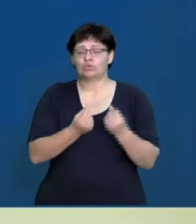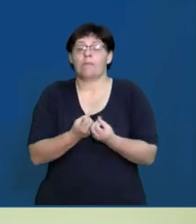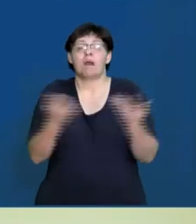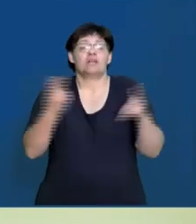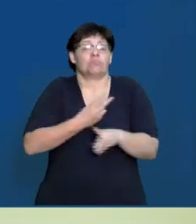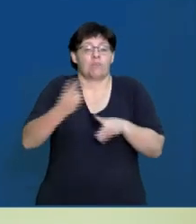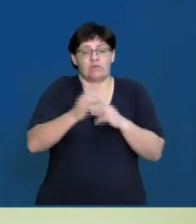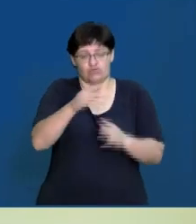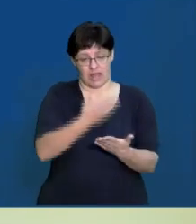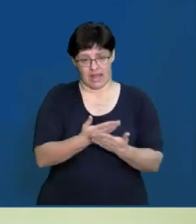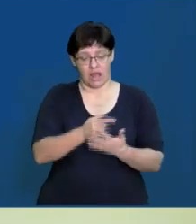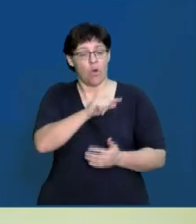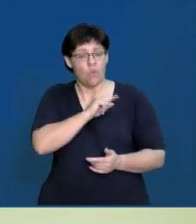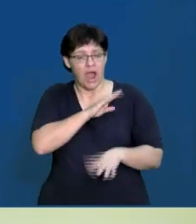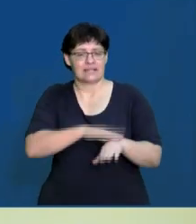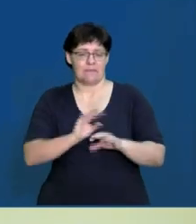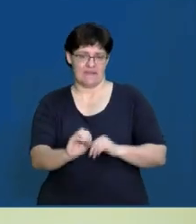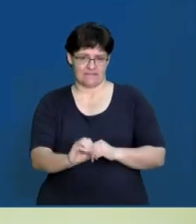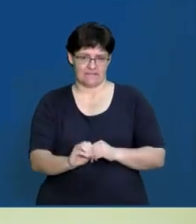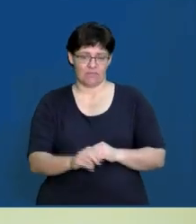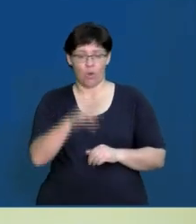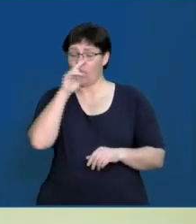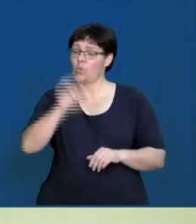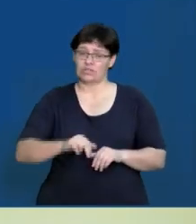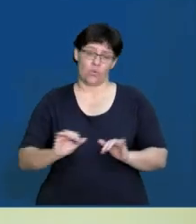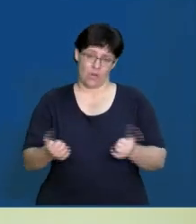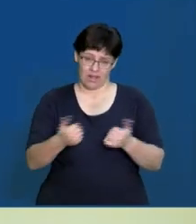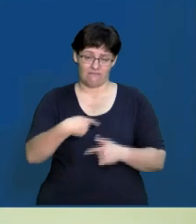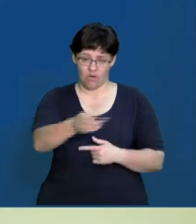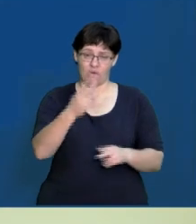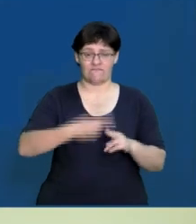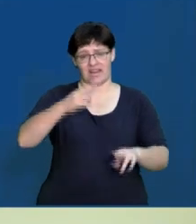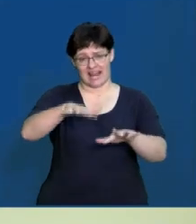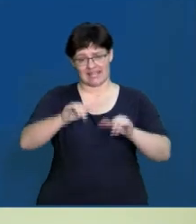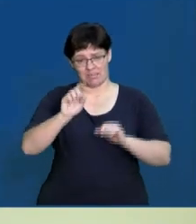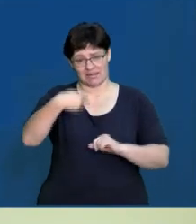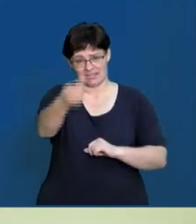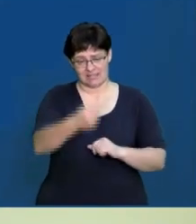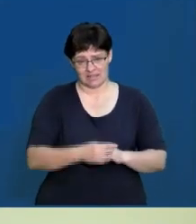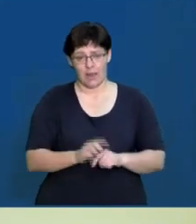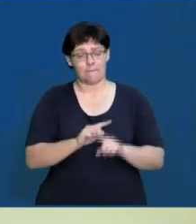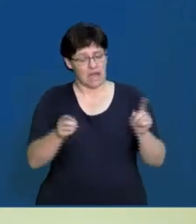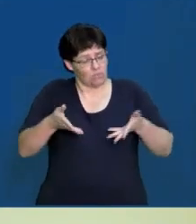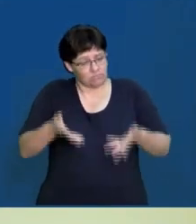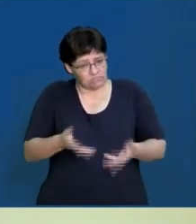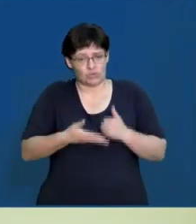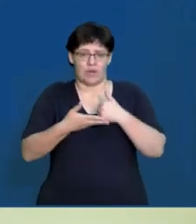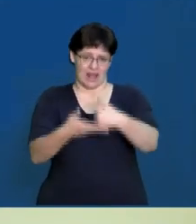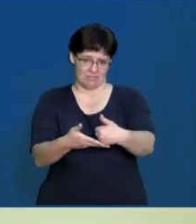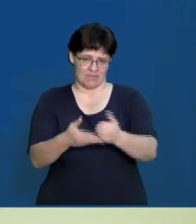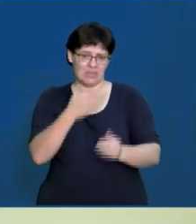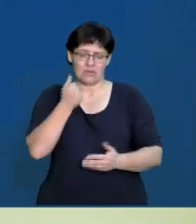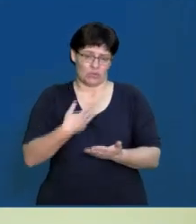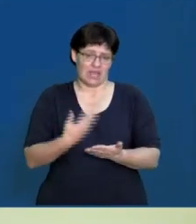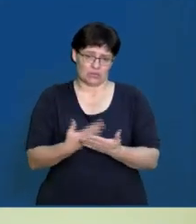past papers. Do as much preps as you can because you still have time. We're wishing you everything of the best for your final exams, guys, but